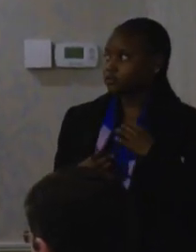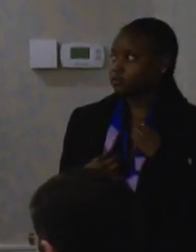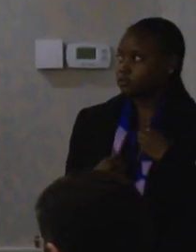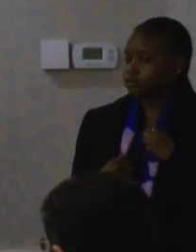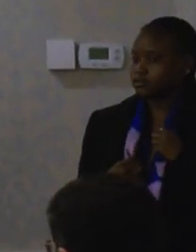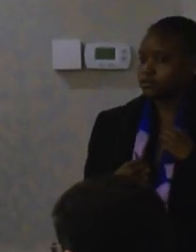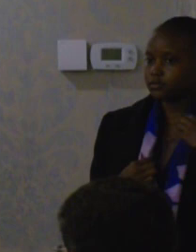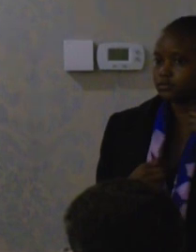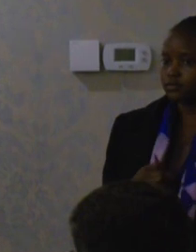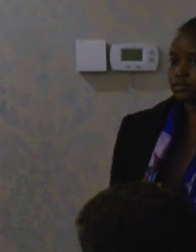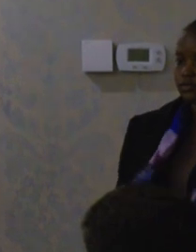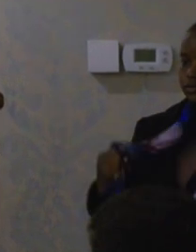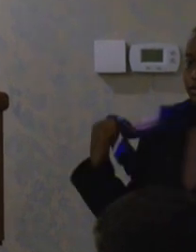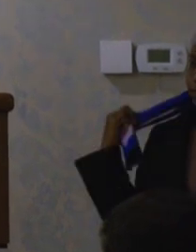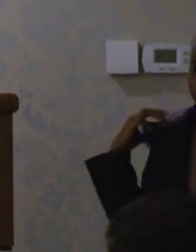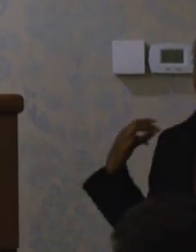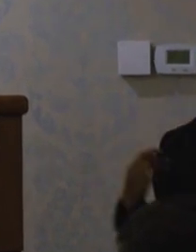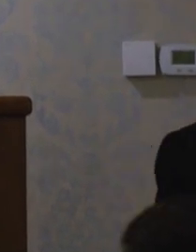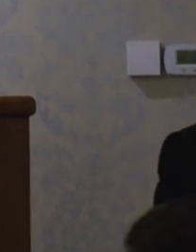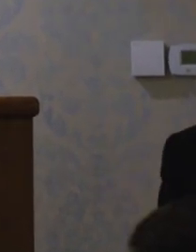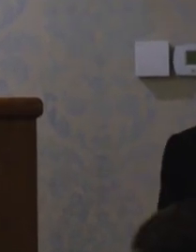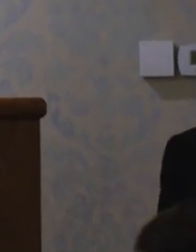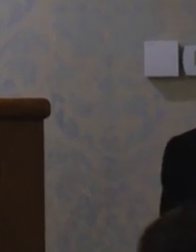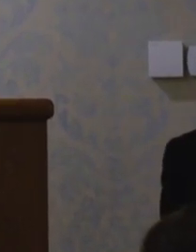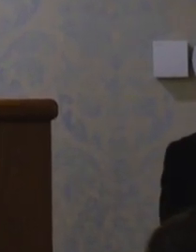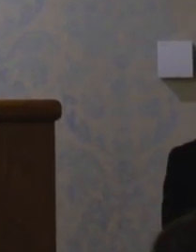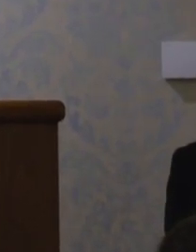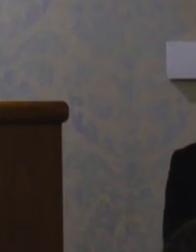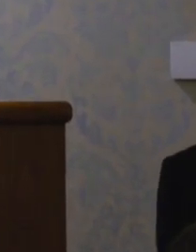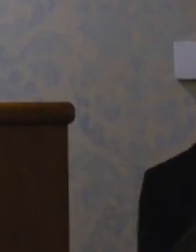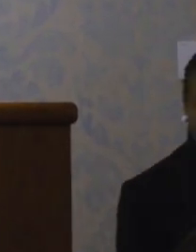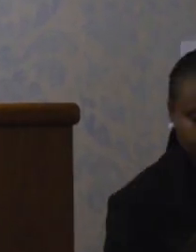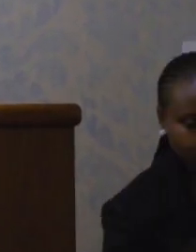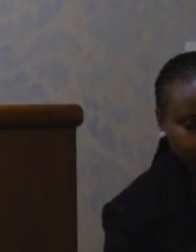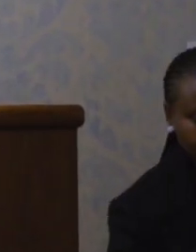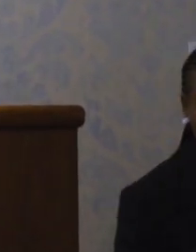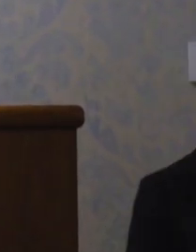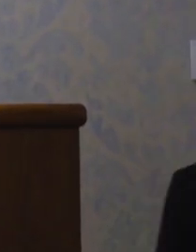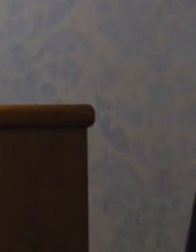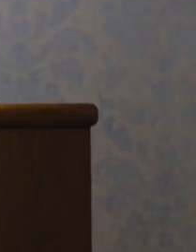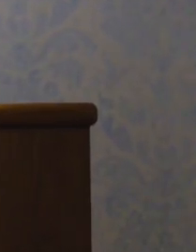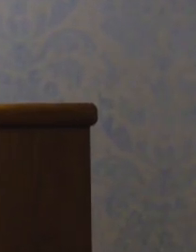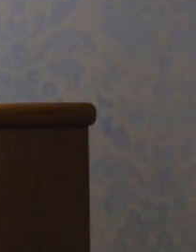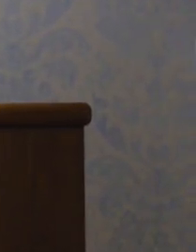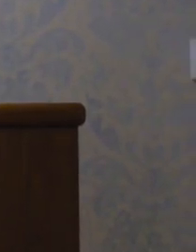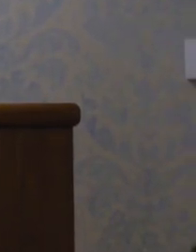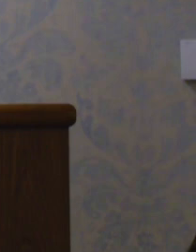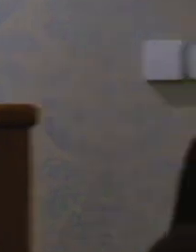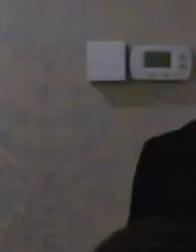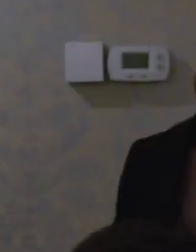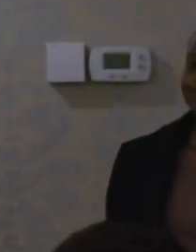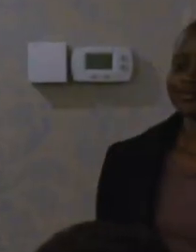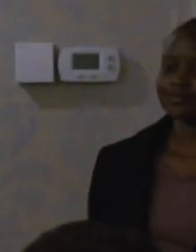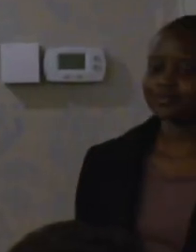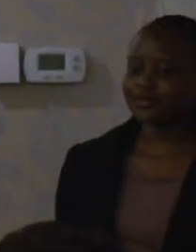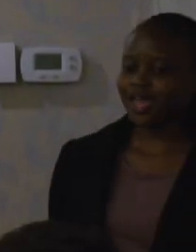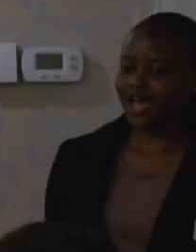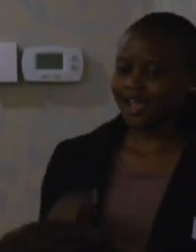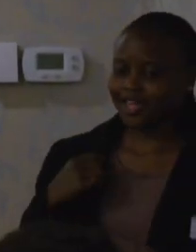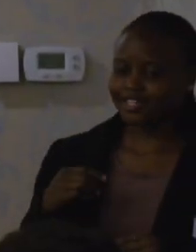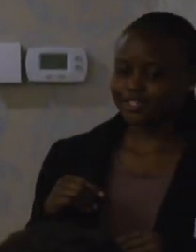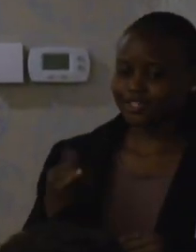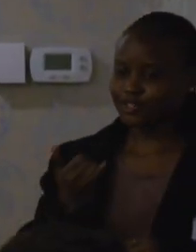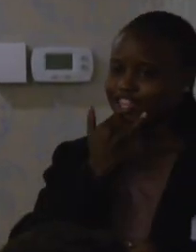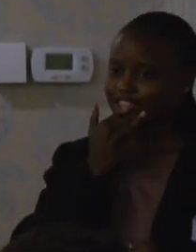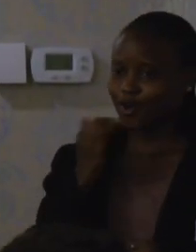and thank you to be here. Excited to also explain and give you a bit of an insight in what we have been